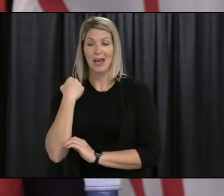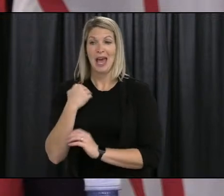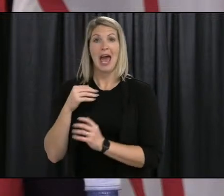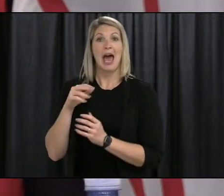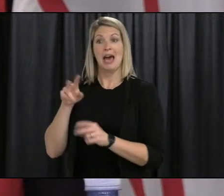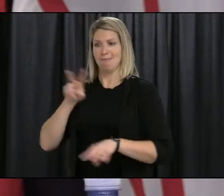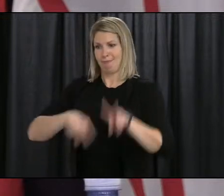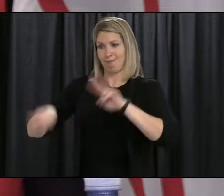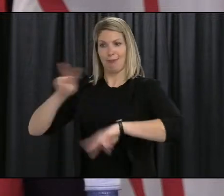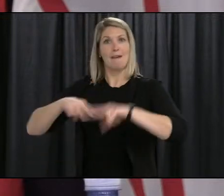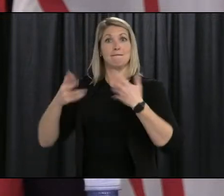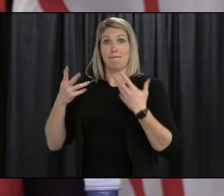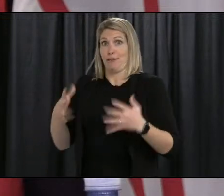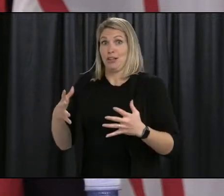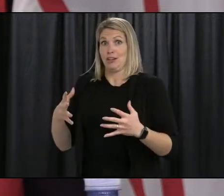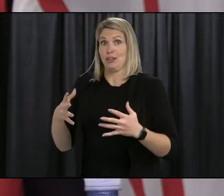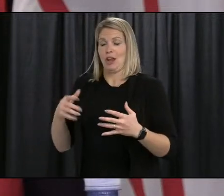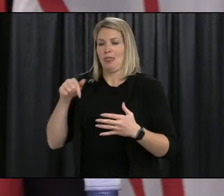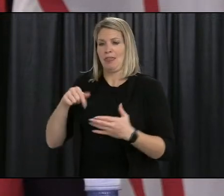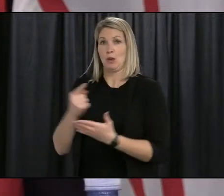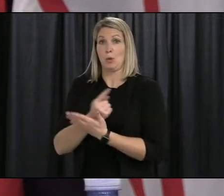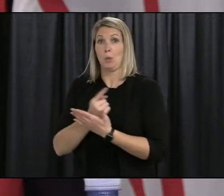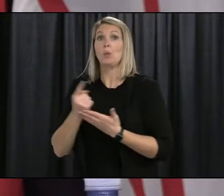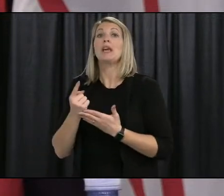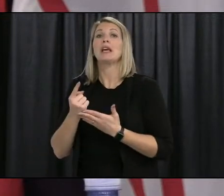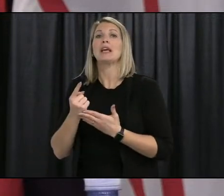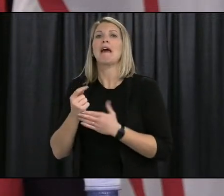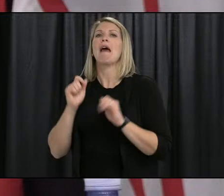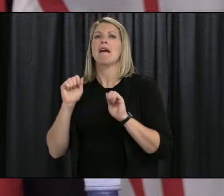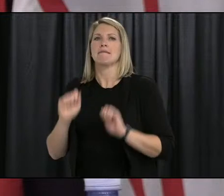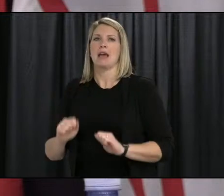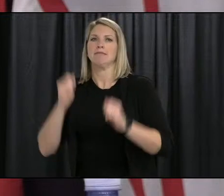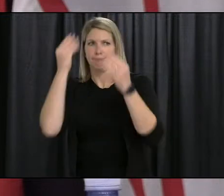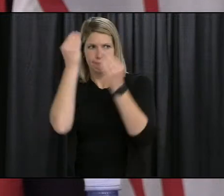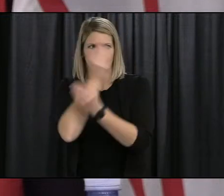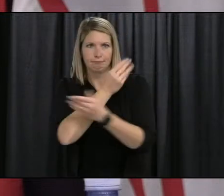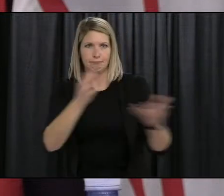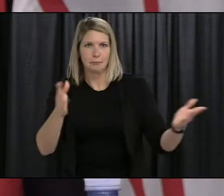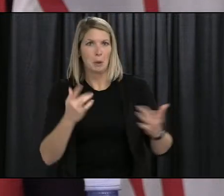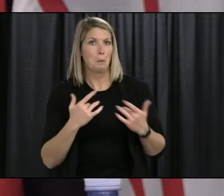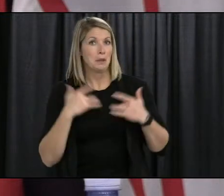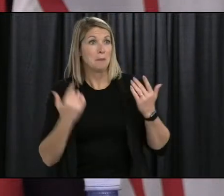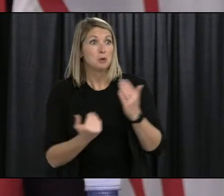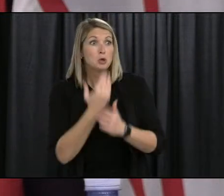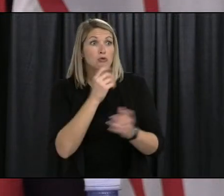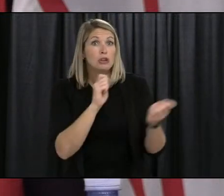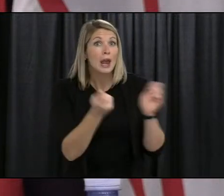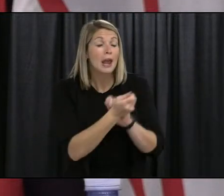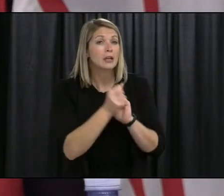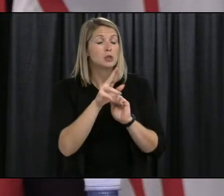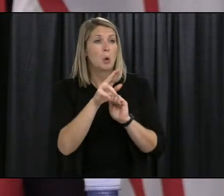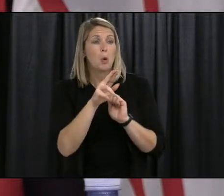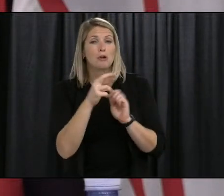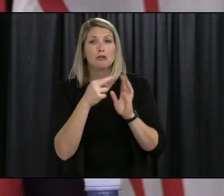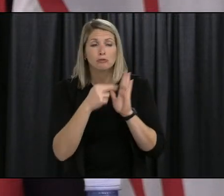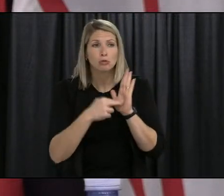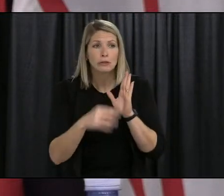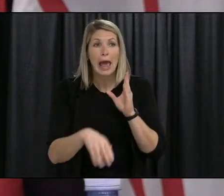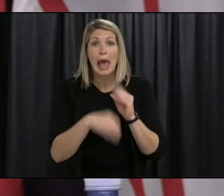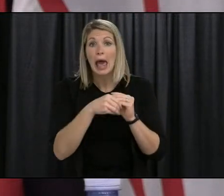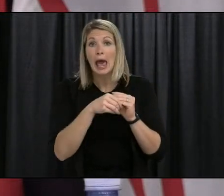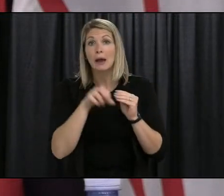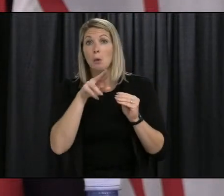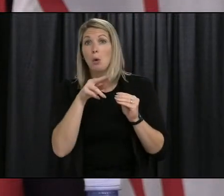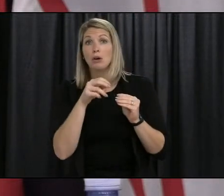complete, and by week's end we will be in a position to announce what, if any, changes will be made to